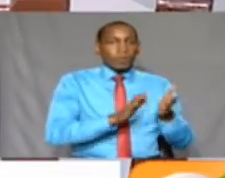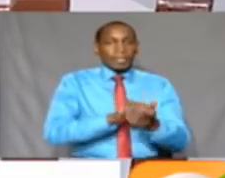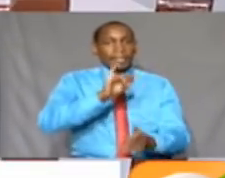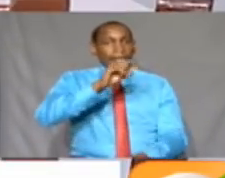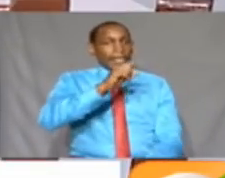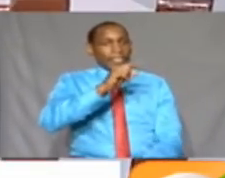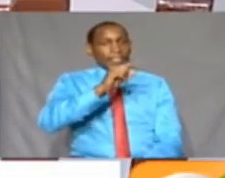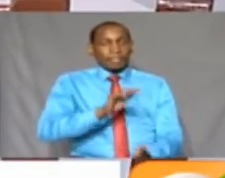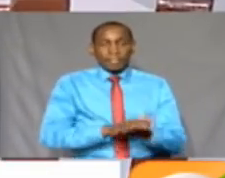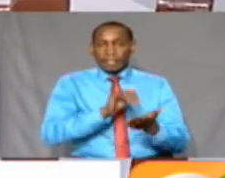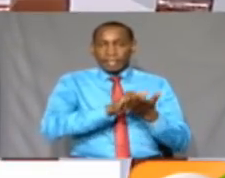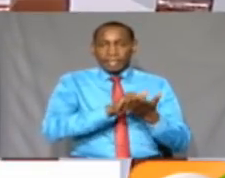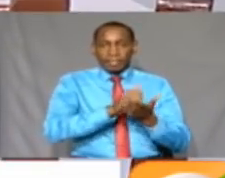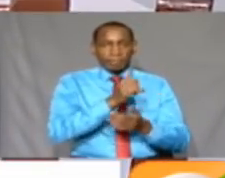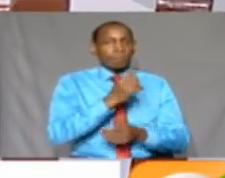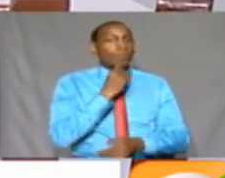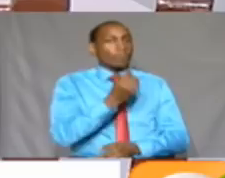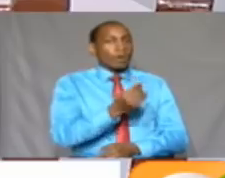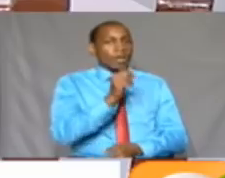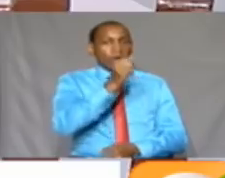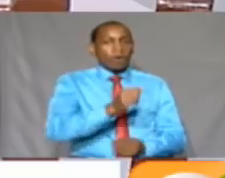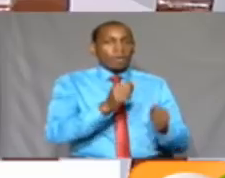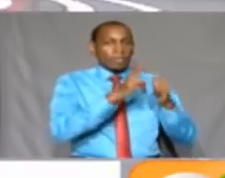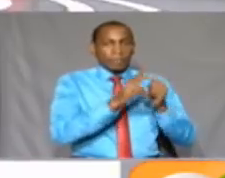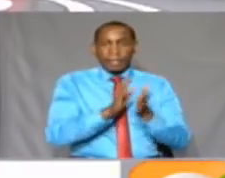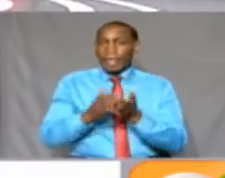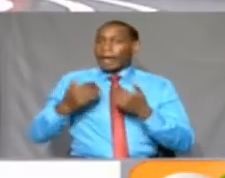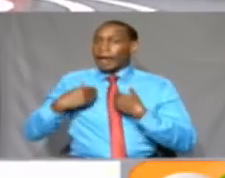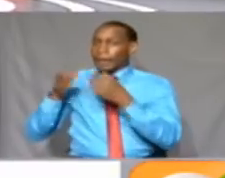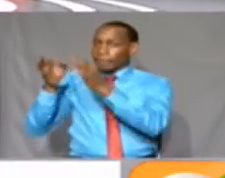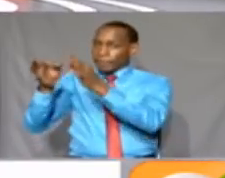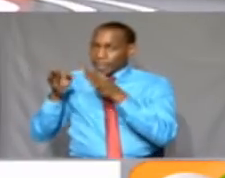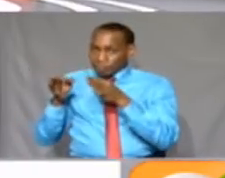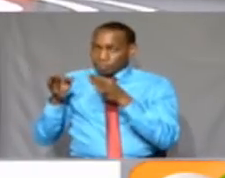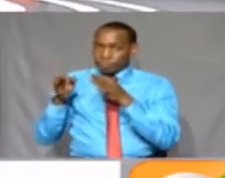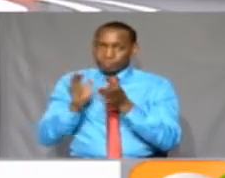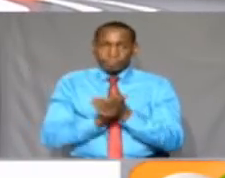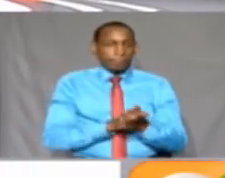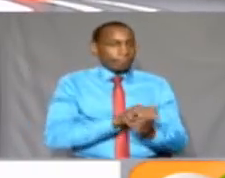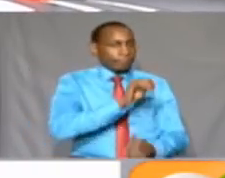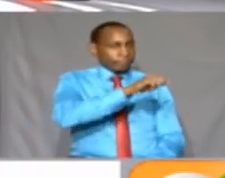Instagram? That kid is like 12 years. Has his own account. Yes.